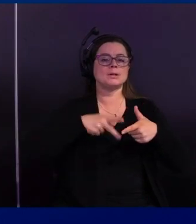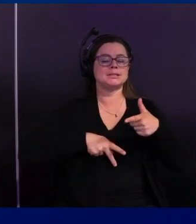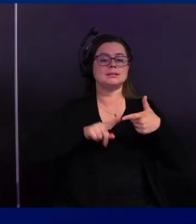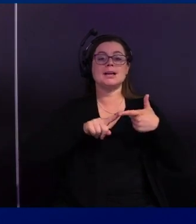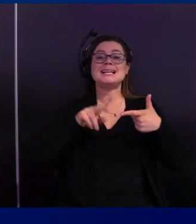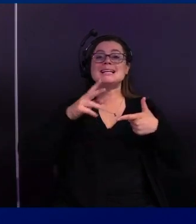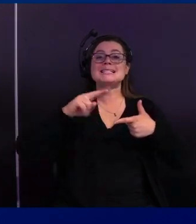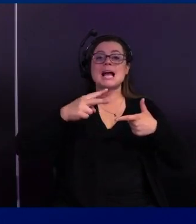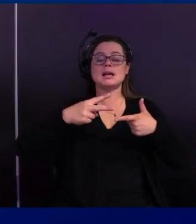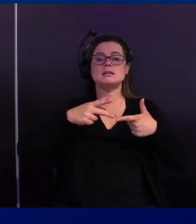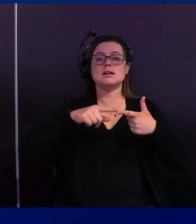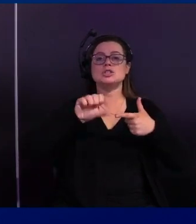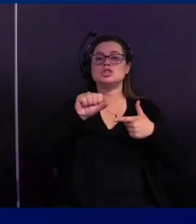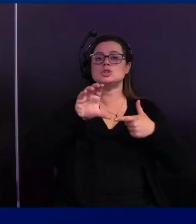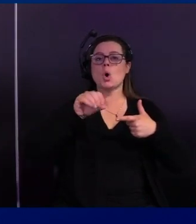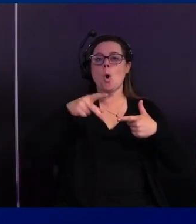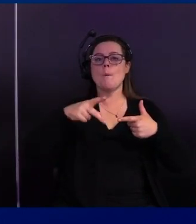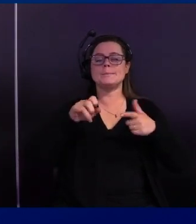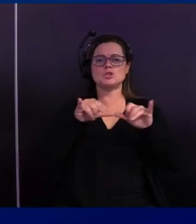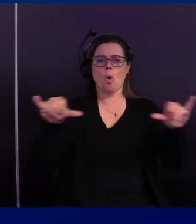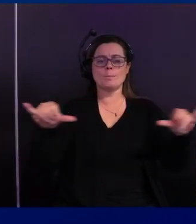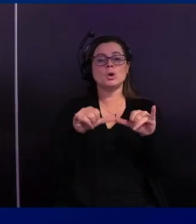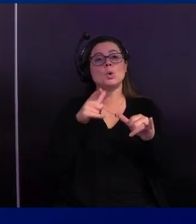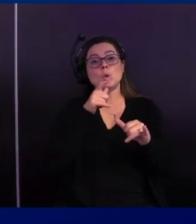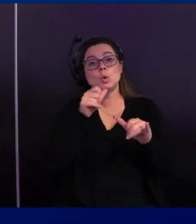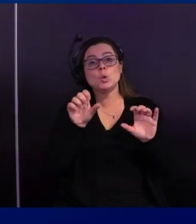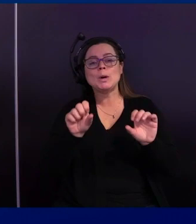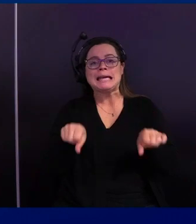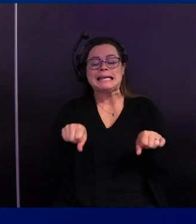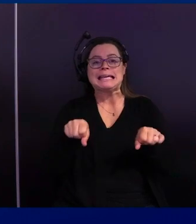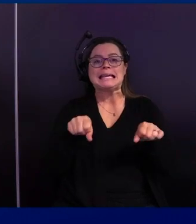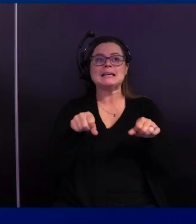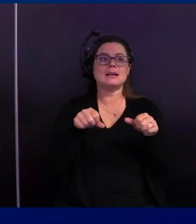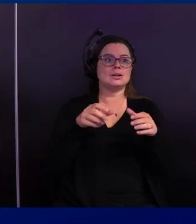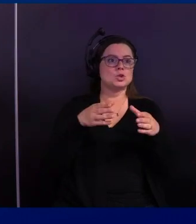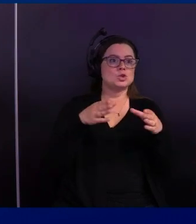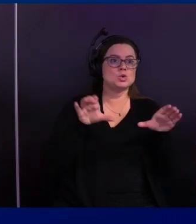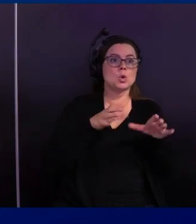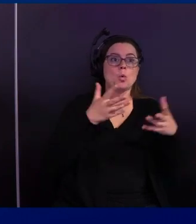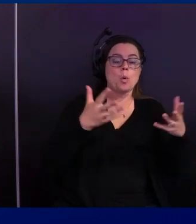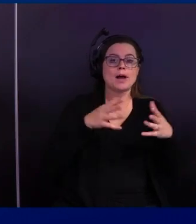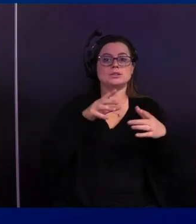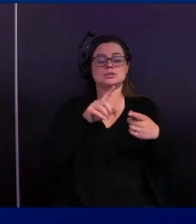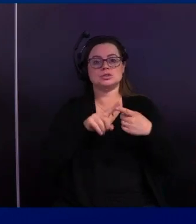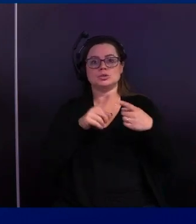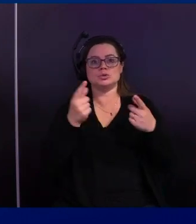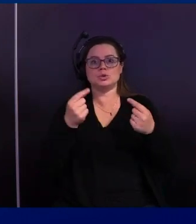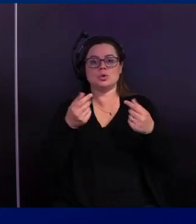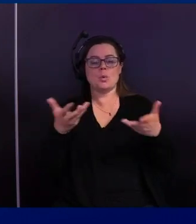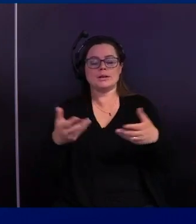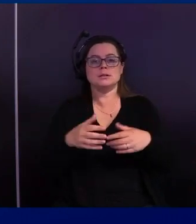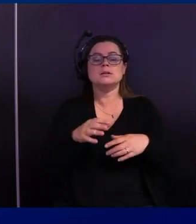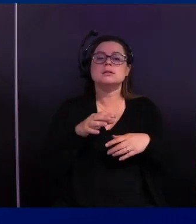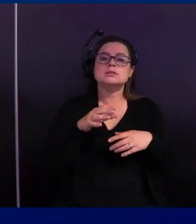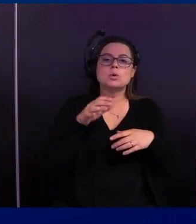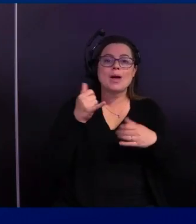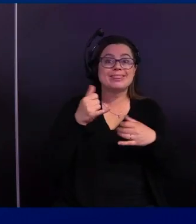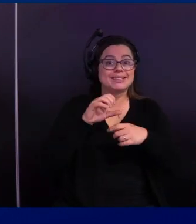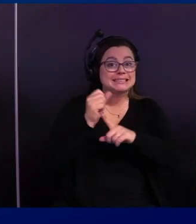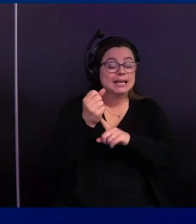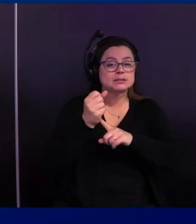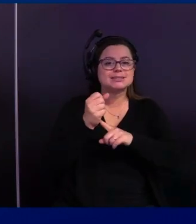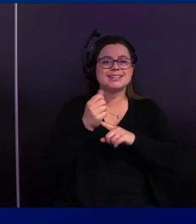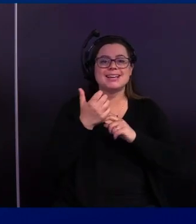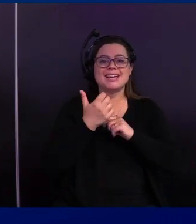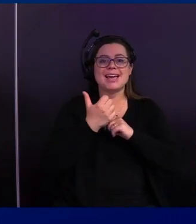the scope. That's the broad definition of who's allowed to do what to what. In this case, it's anyone in the